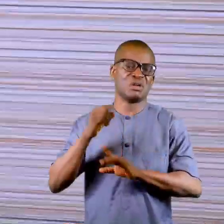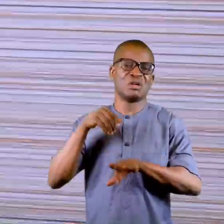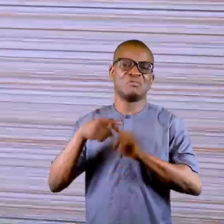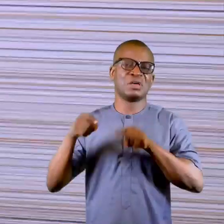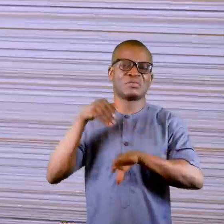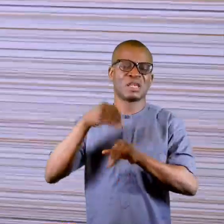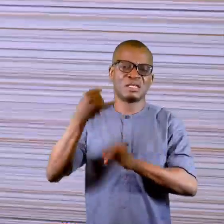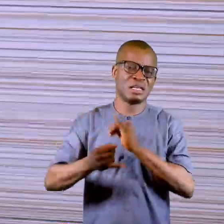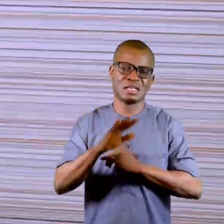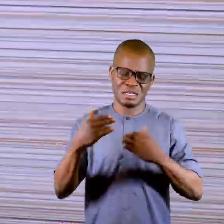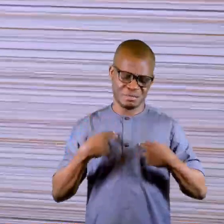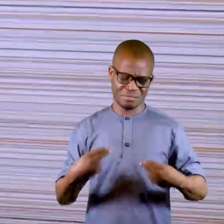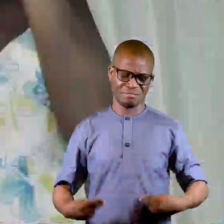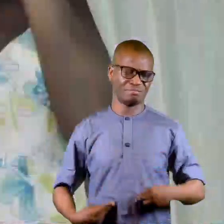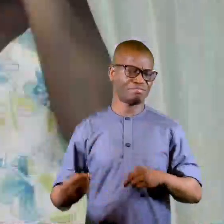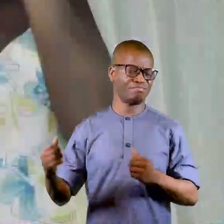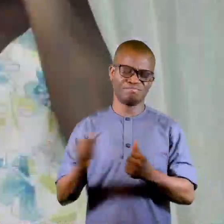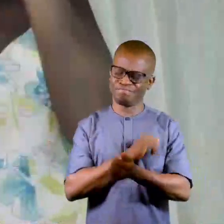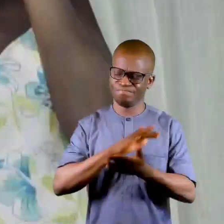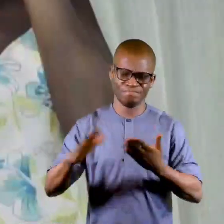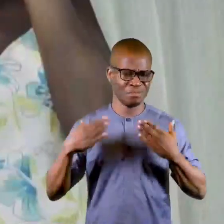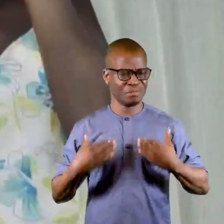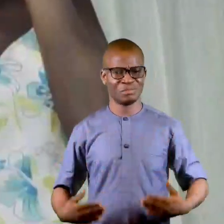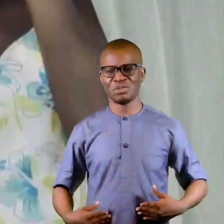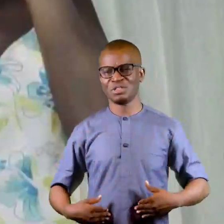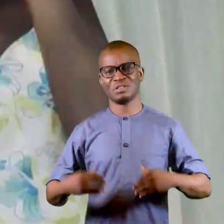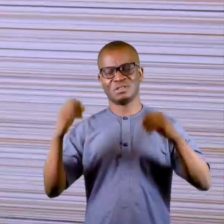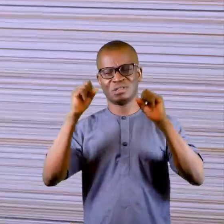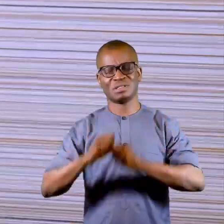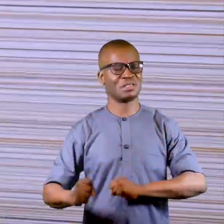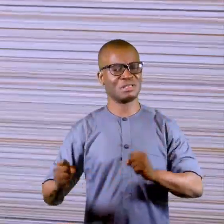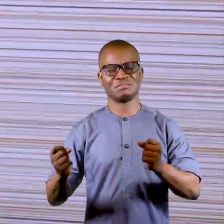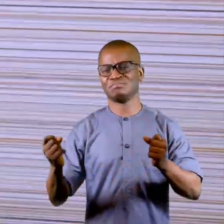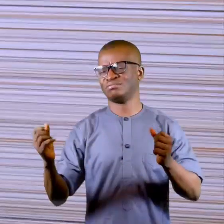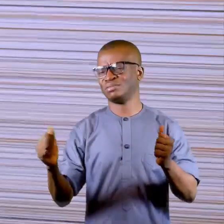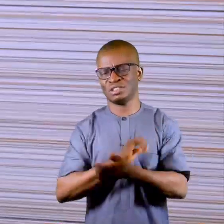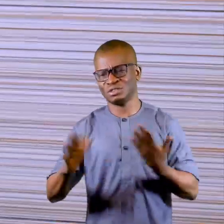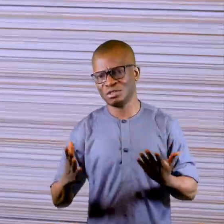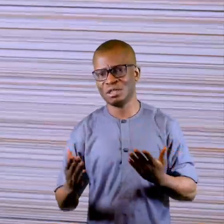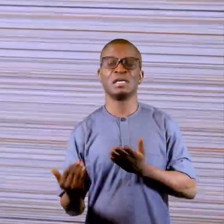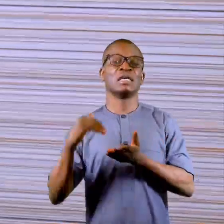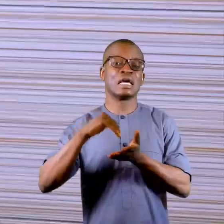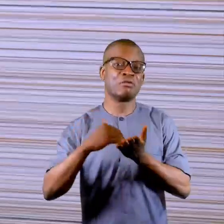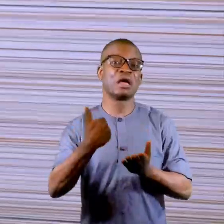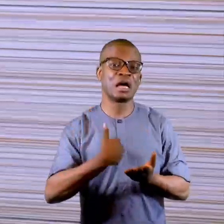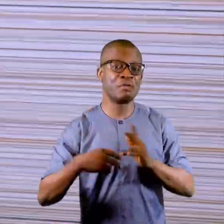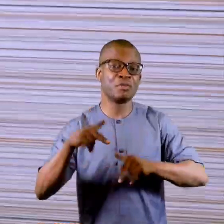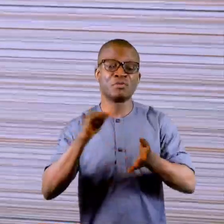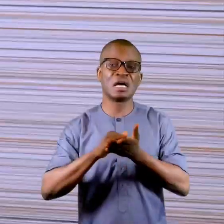their health is compromised, their body system is totally damaged. Then there is also those that are employed